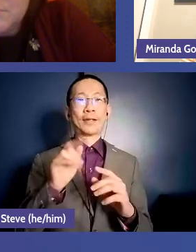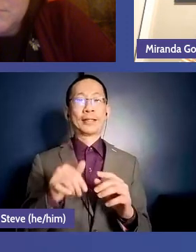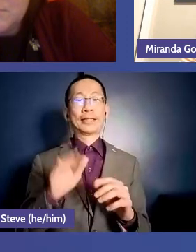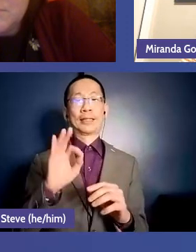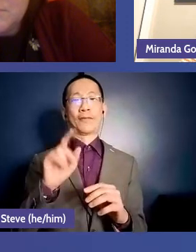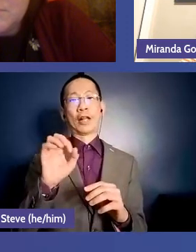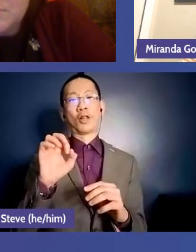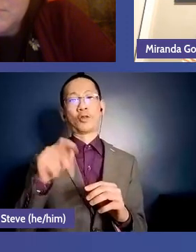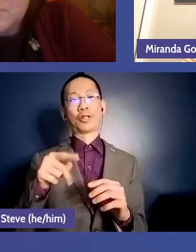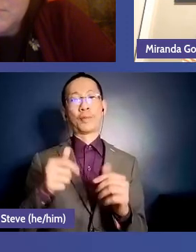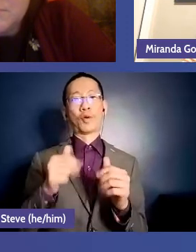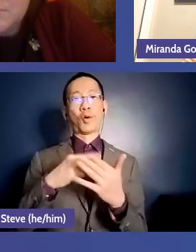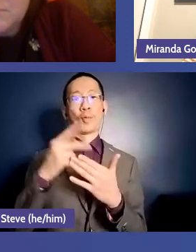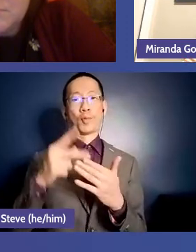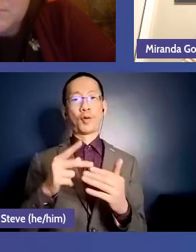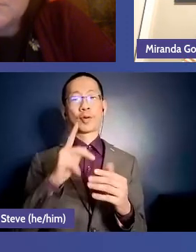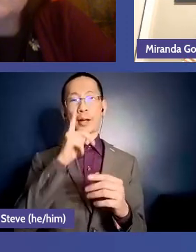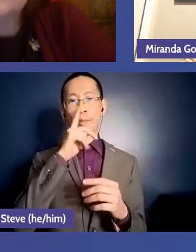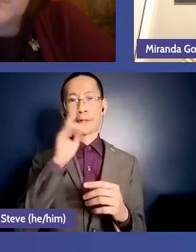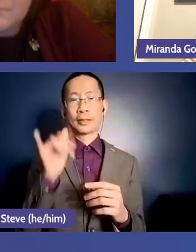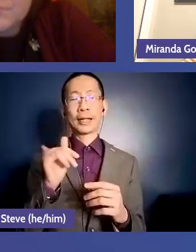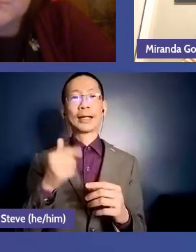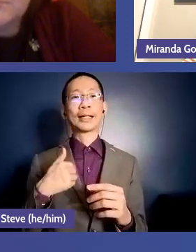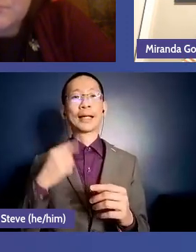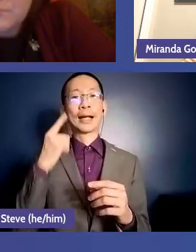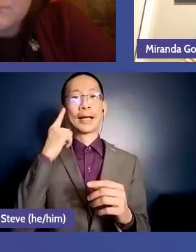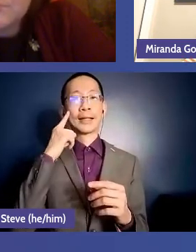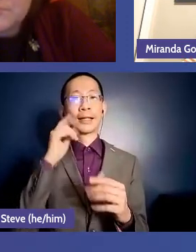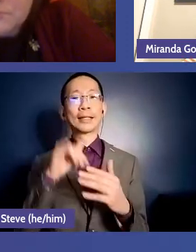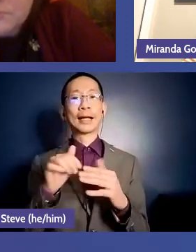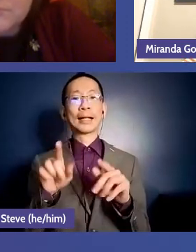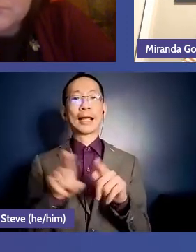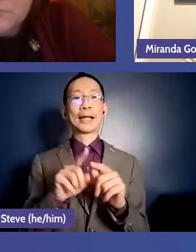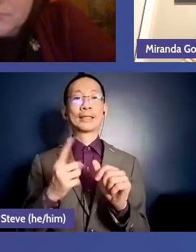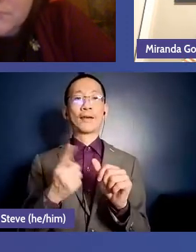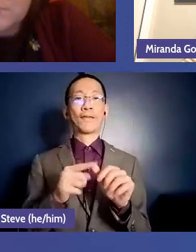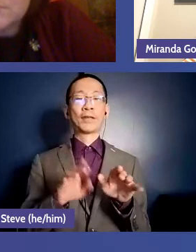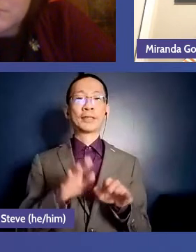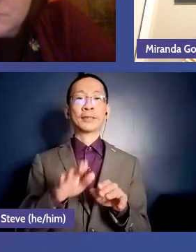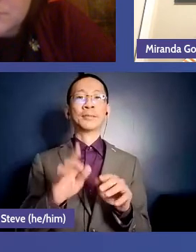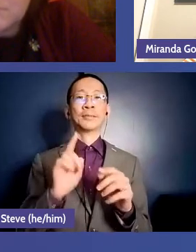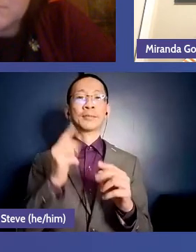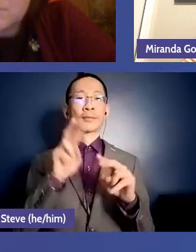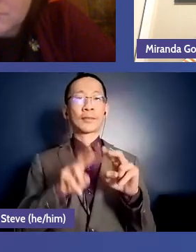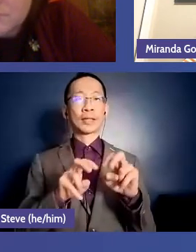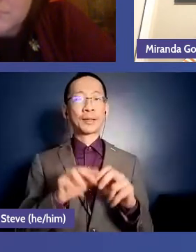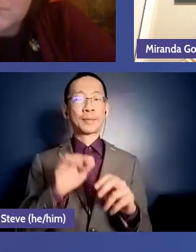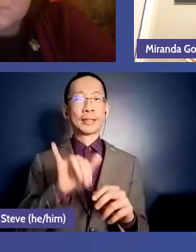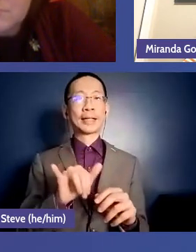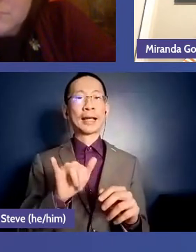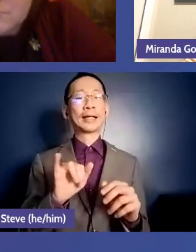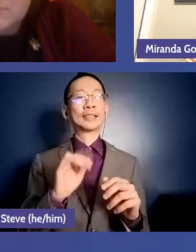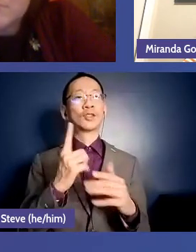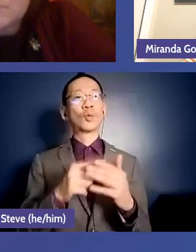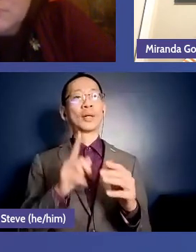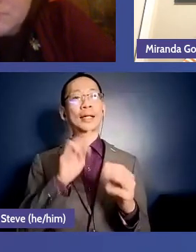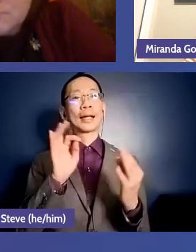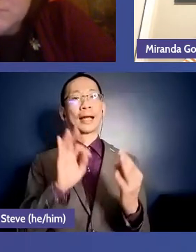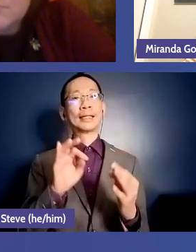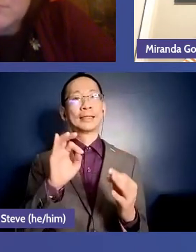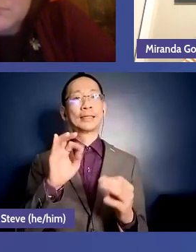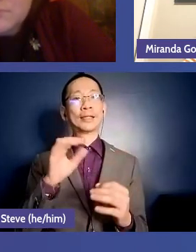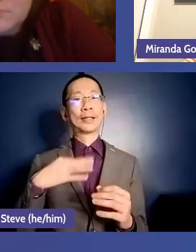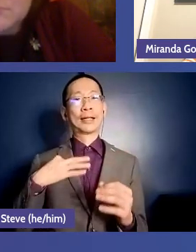or program or whatever that is looks like. And I think, at least as a first step, just examining that, right, of just like what an ideal candidate is